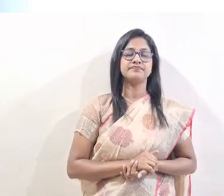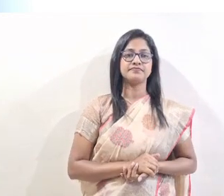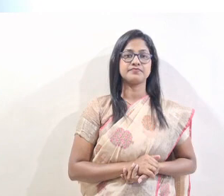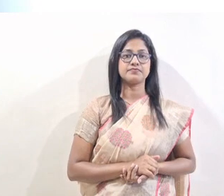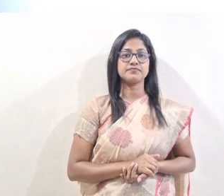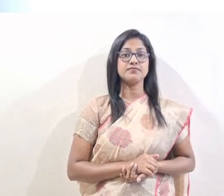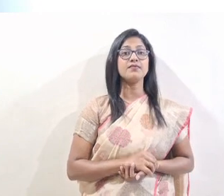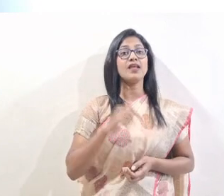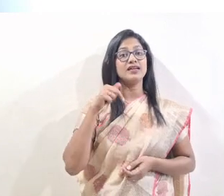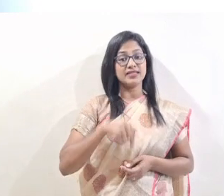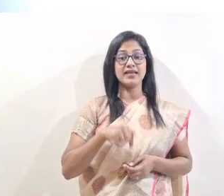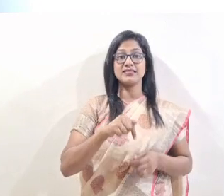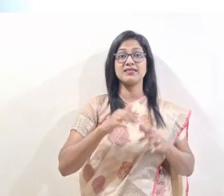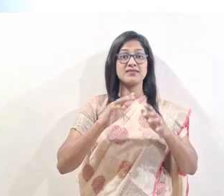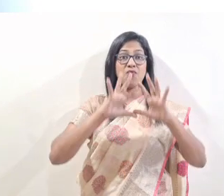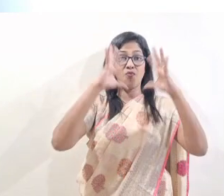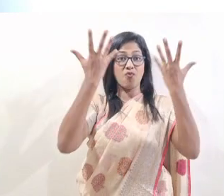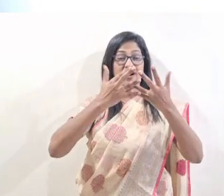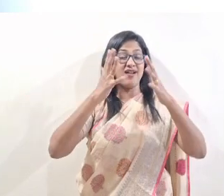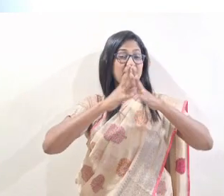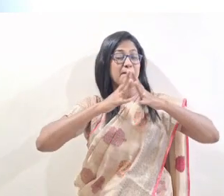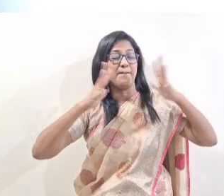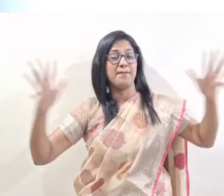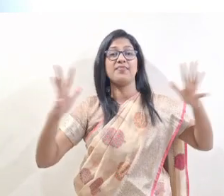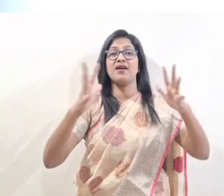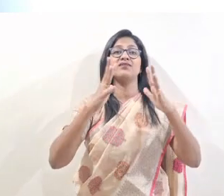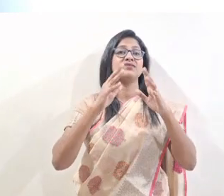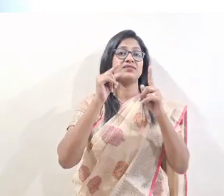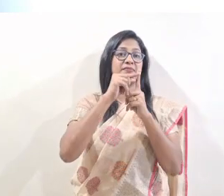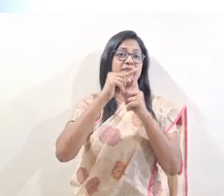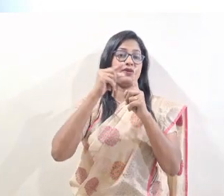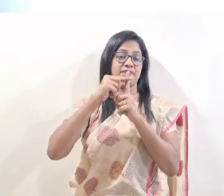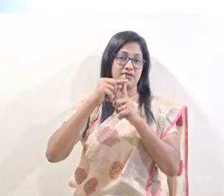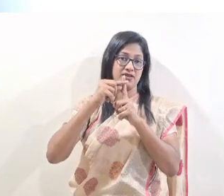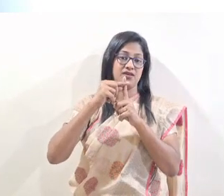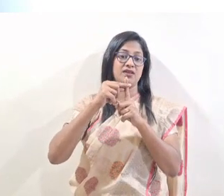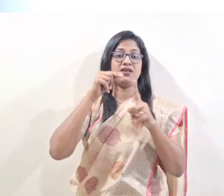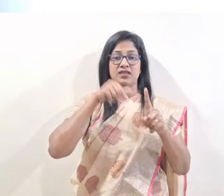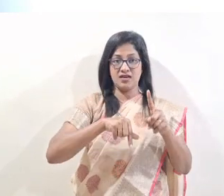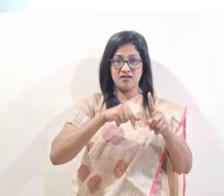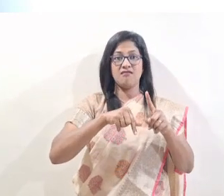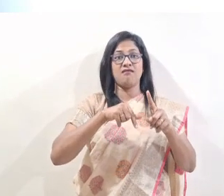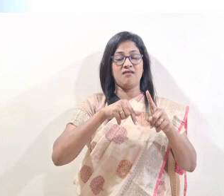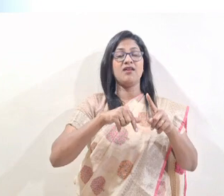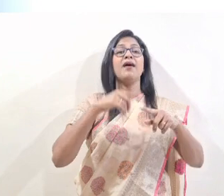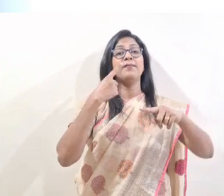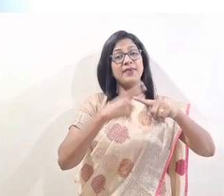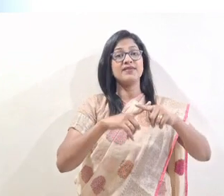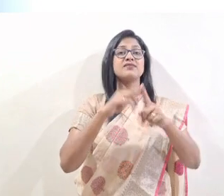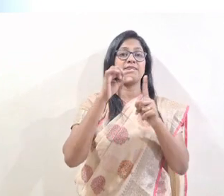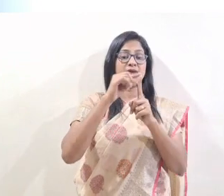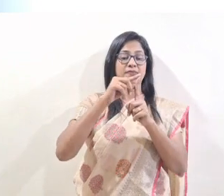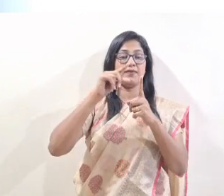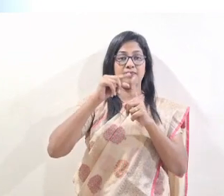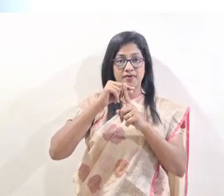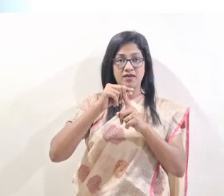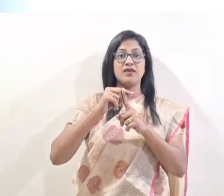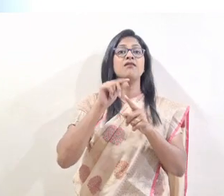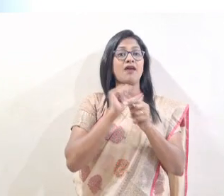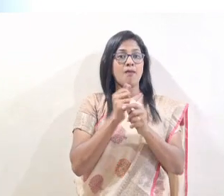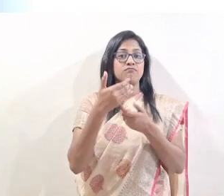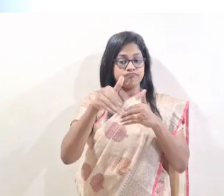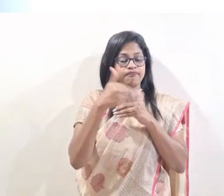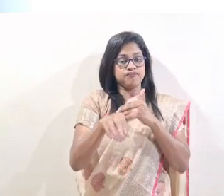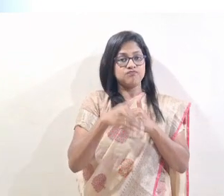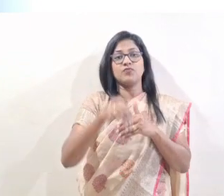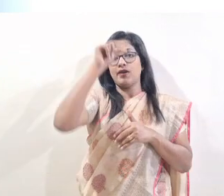being the largest PPP in the world, and also the largest operating PPP in India, because there are only 2 PPP